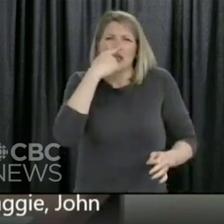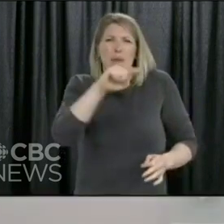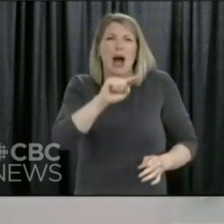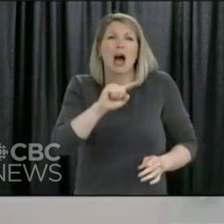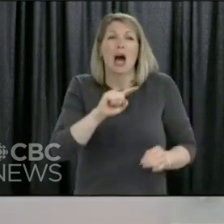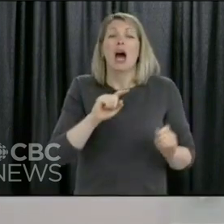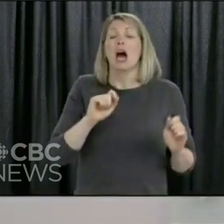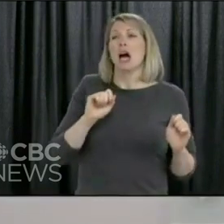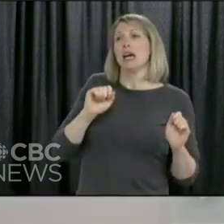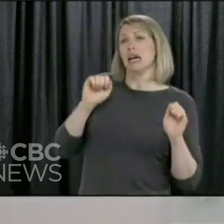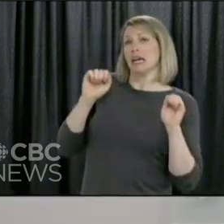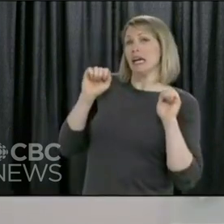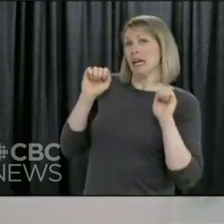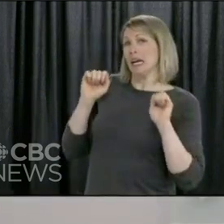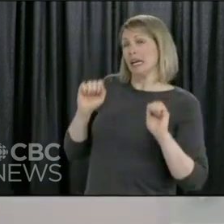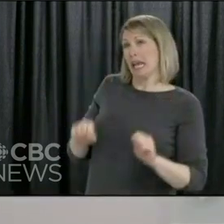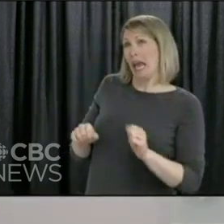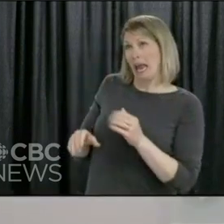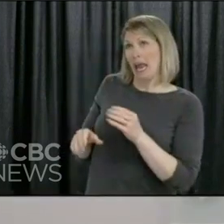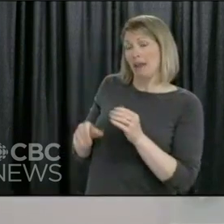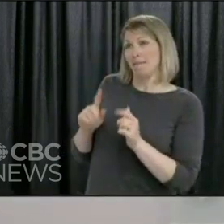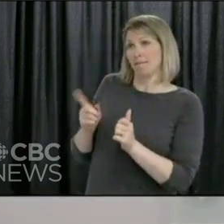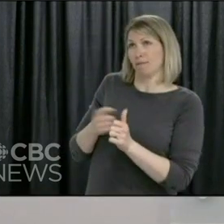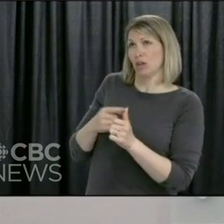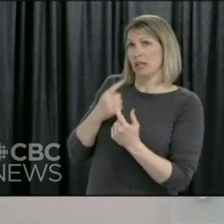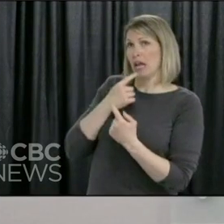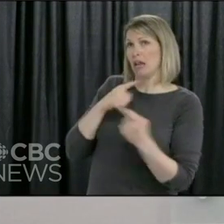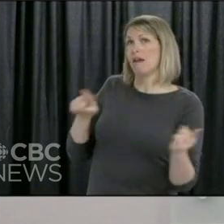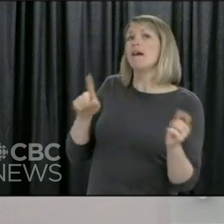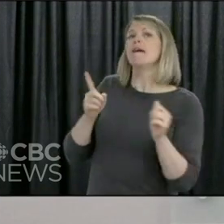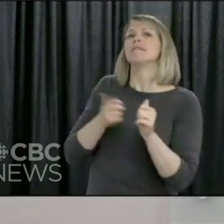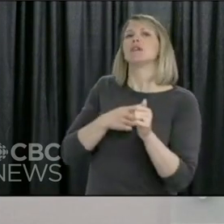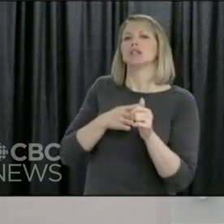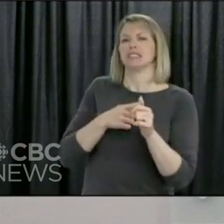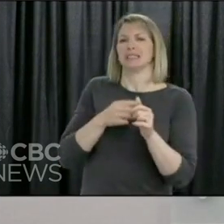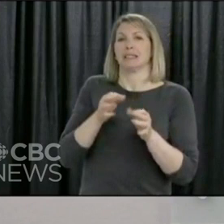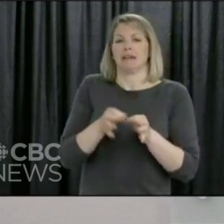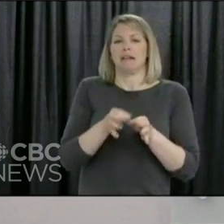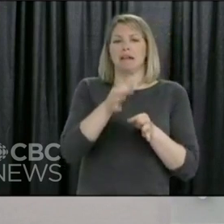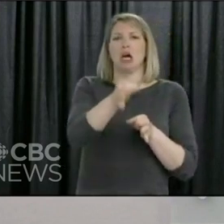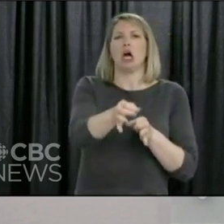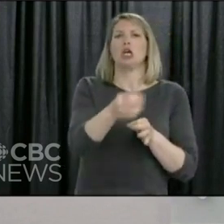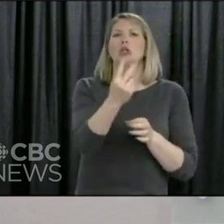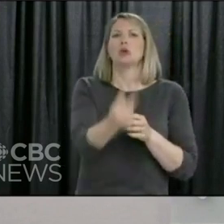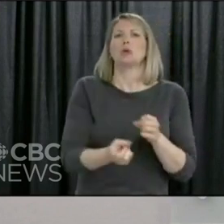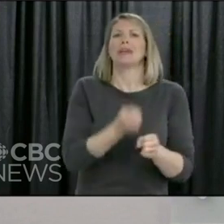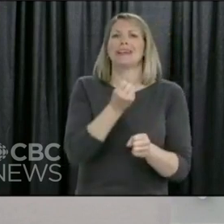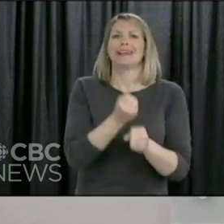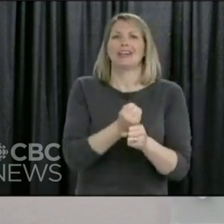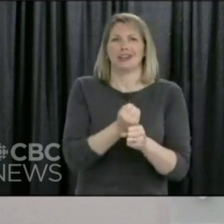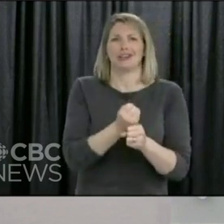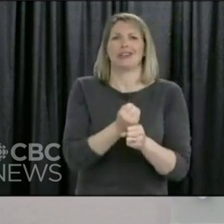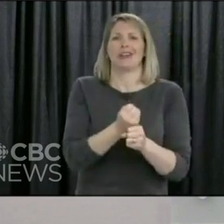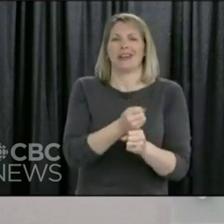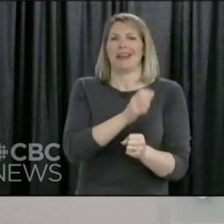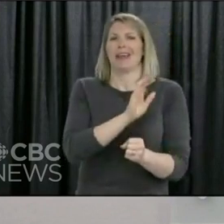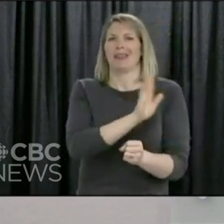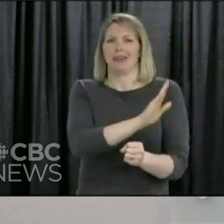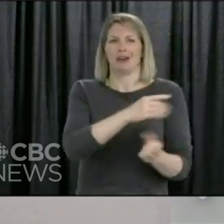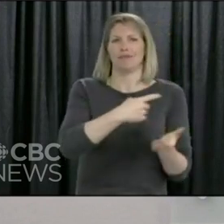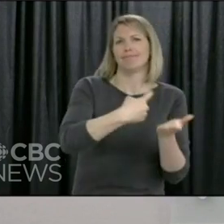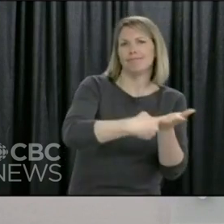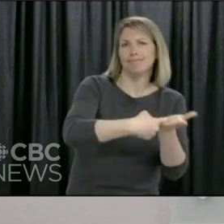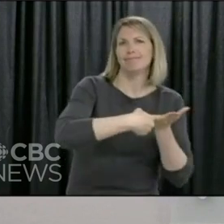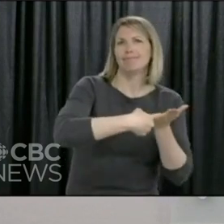you know, just respond to that and you can build on there, Minister. This is really an extension of 2 years. There's been some very positive discussions that